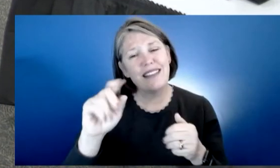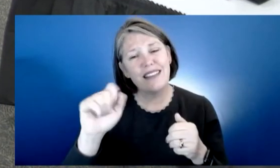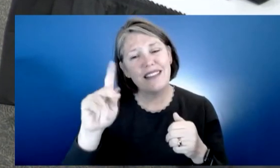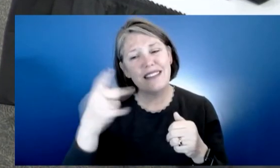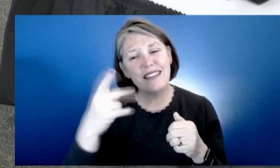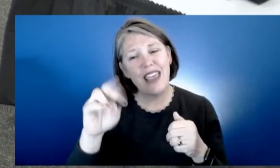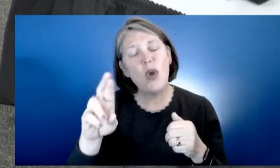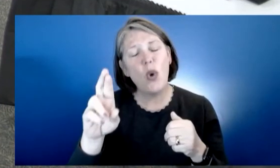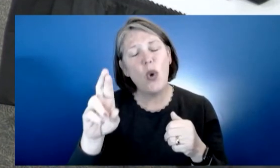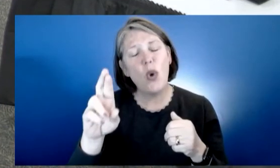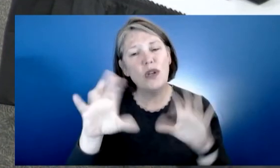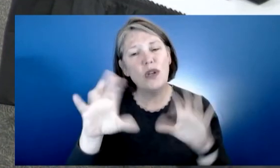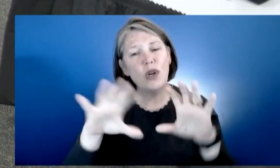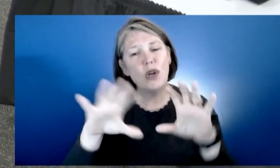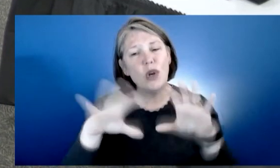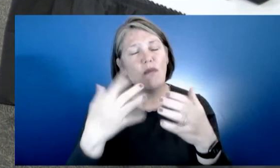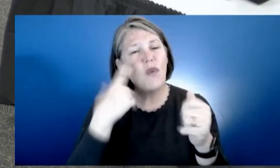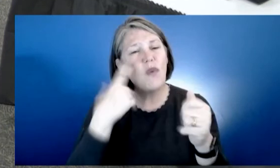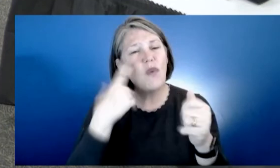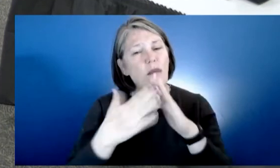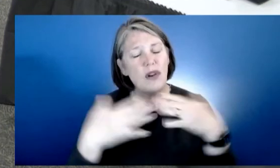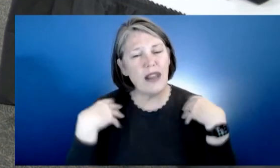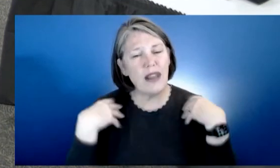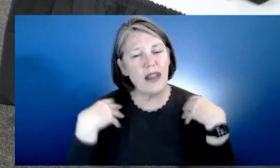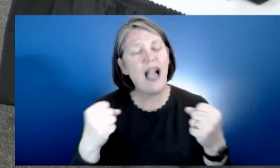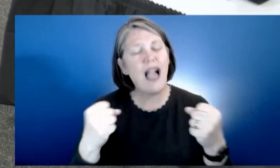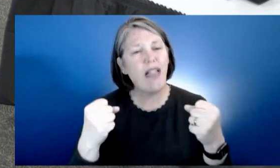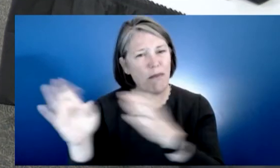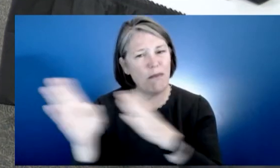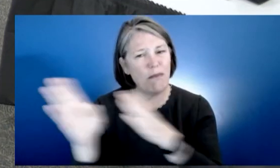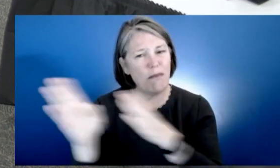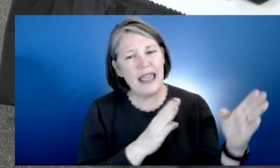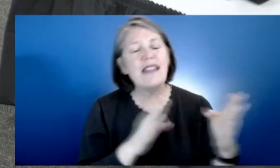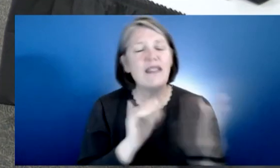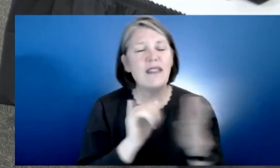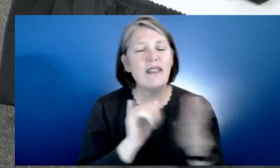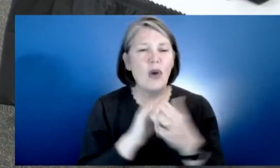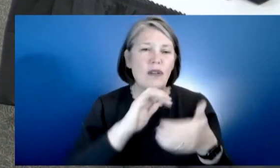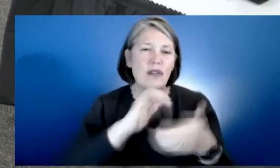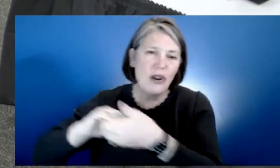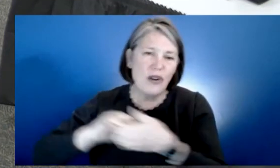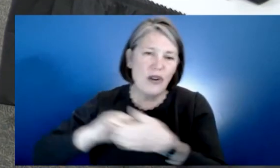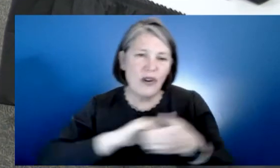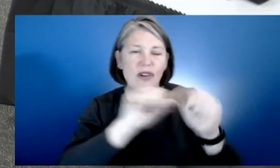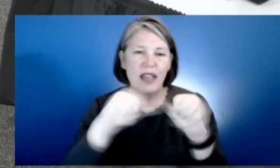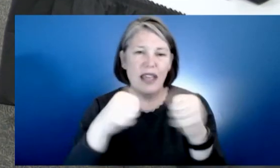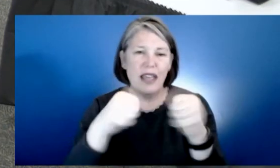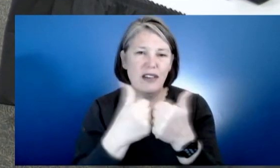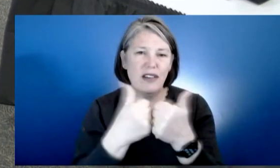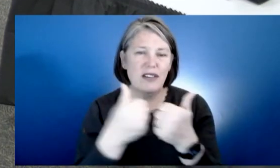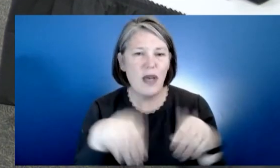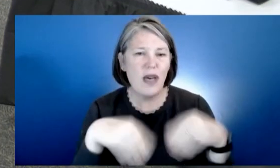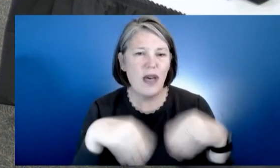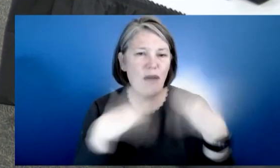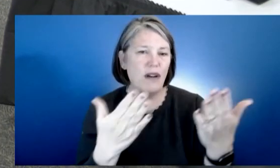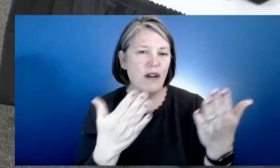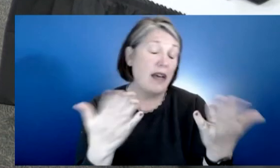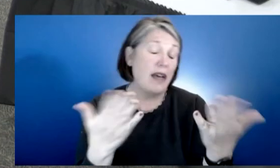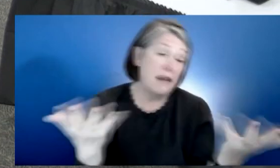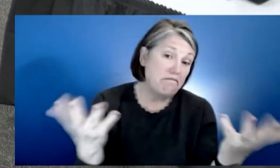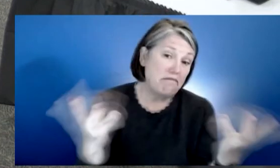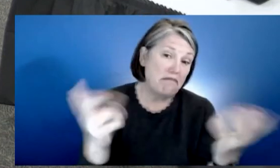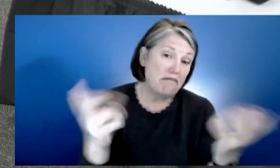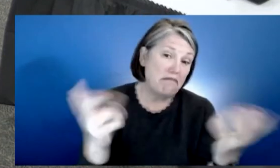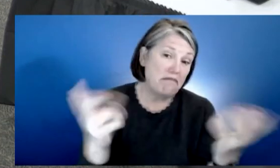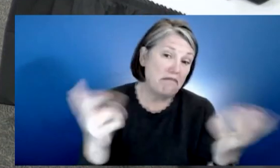the community health assessment and community health improvement plan. So those partner agencies as well provide